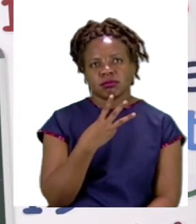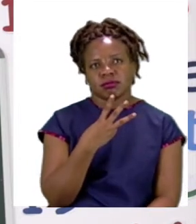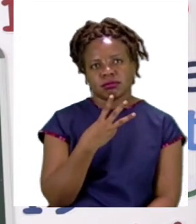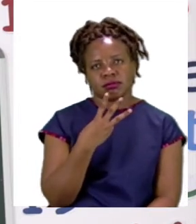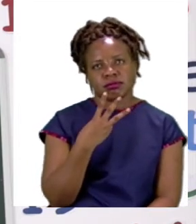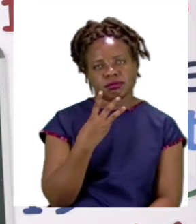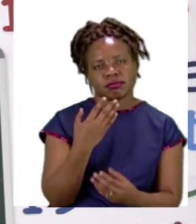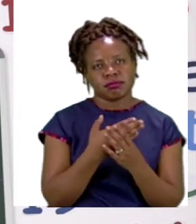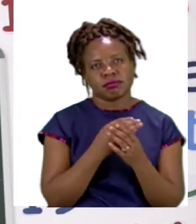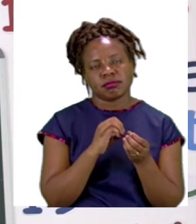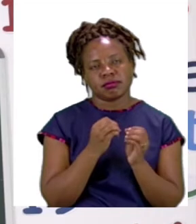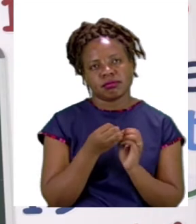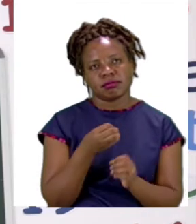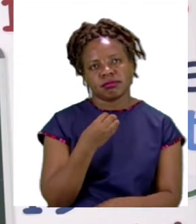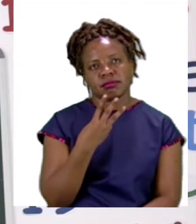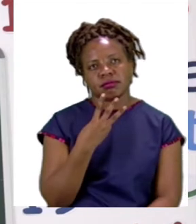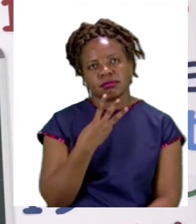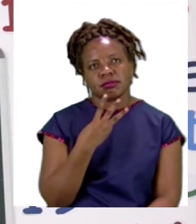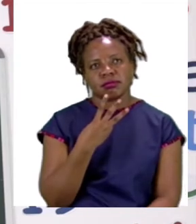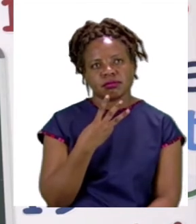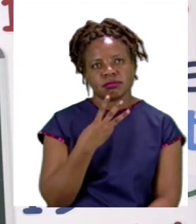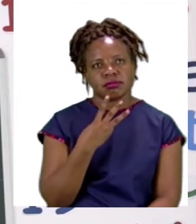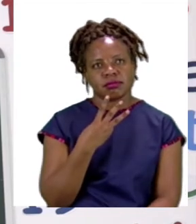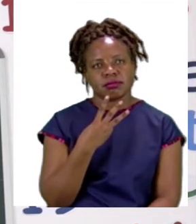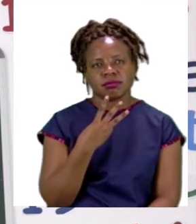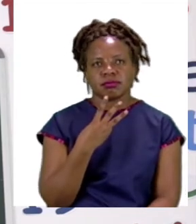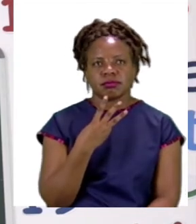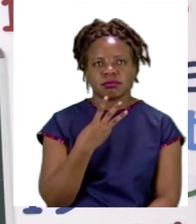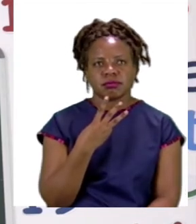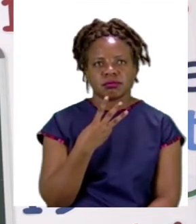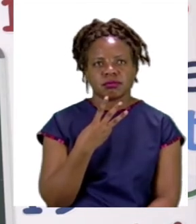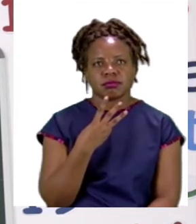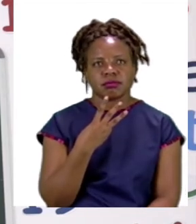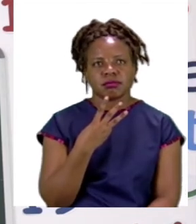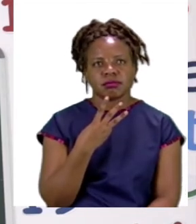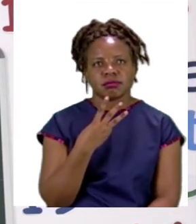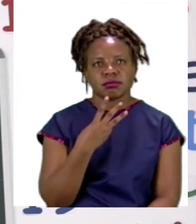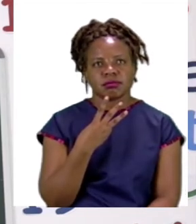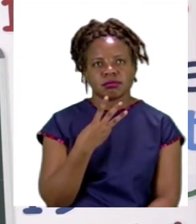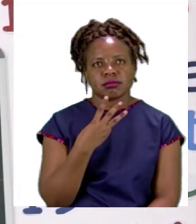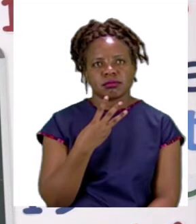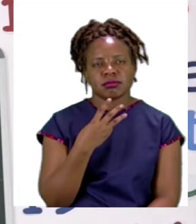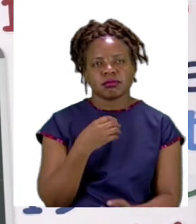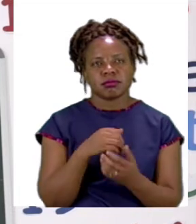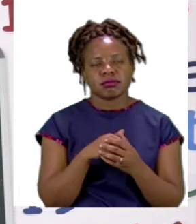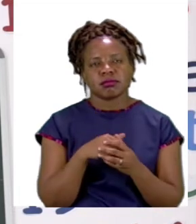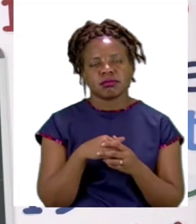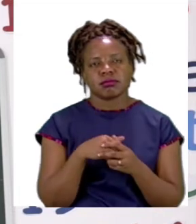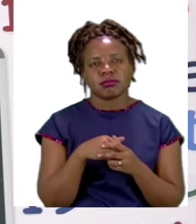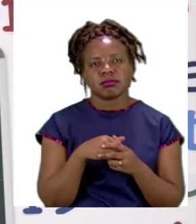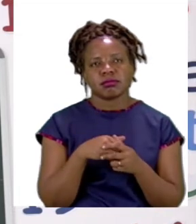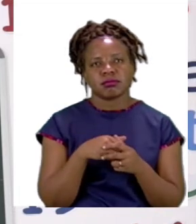is 3. And that is what makes the borrowing method work.